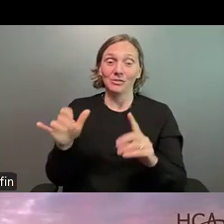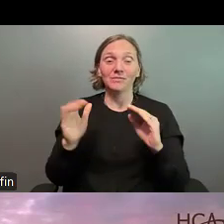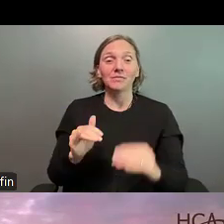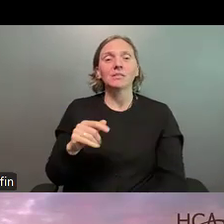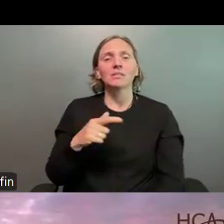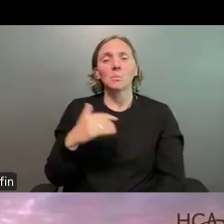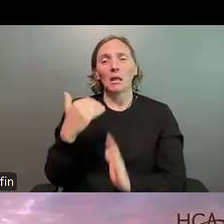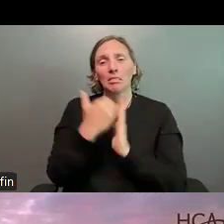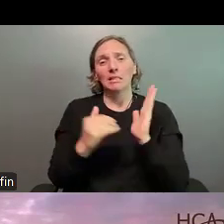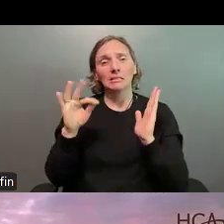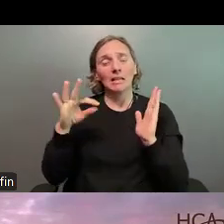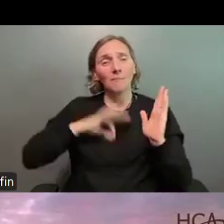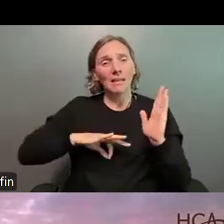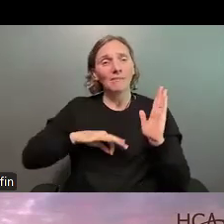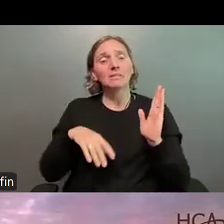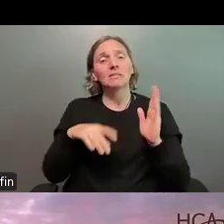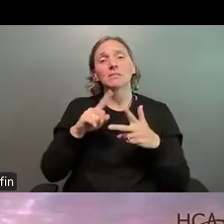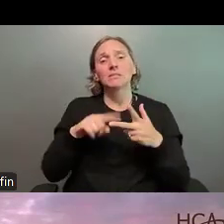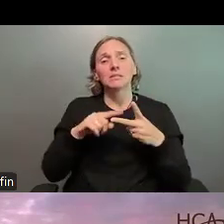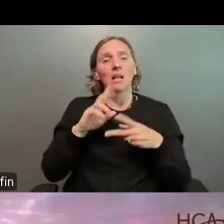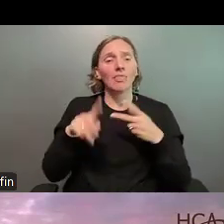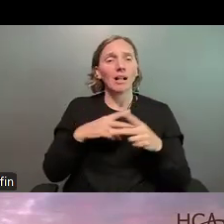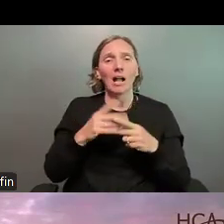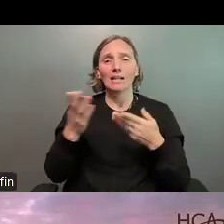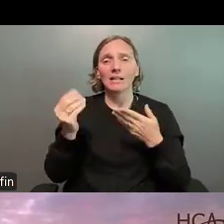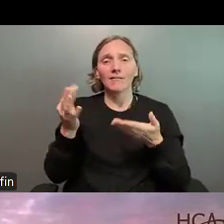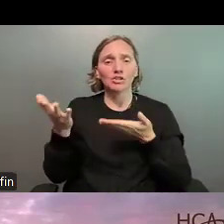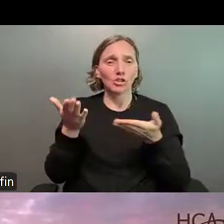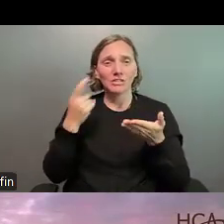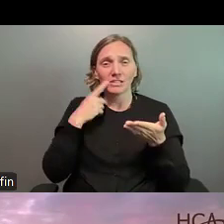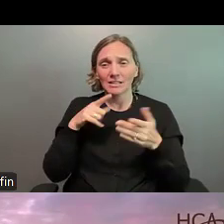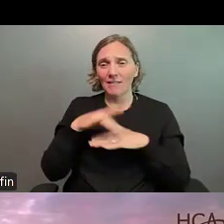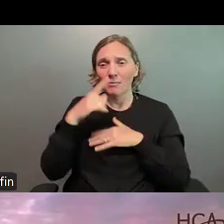of benefits or types of services that are specific to this population.